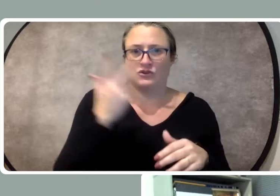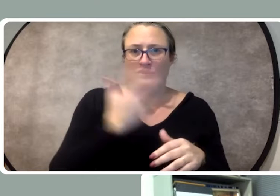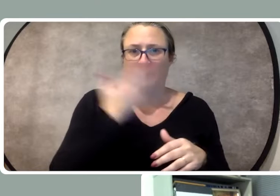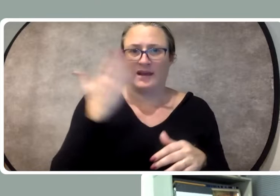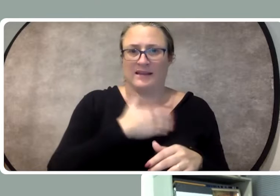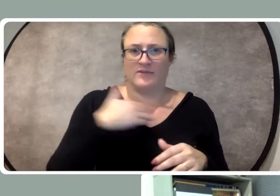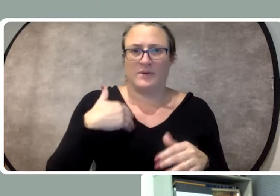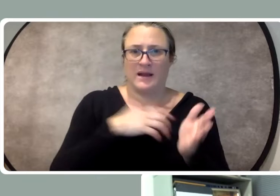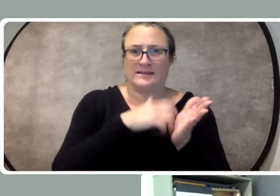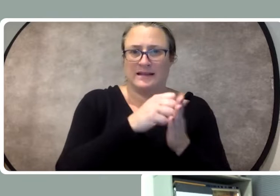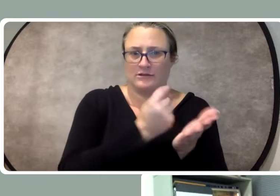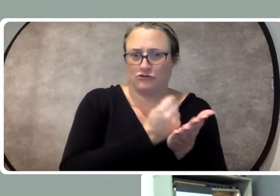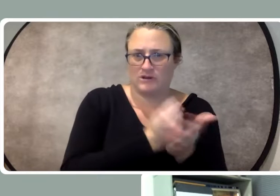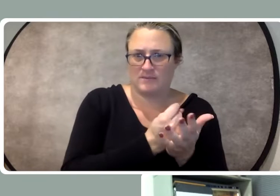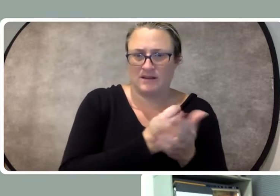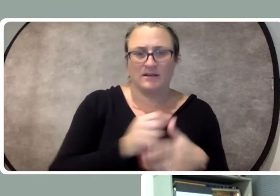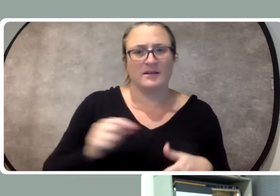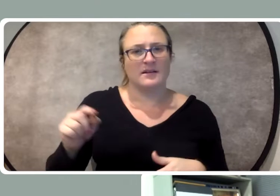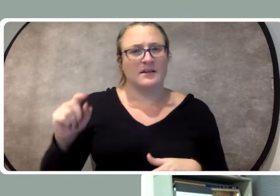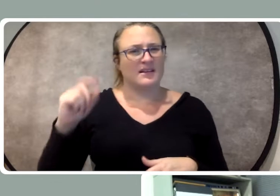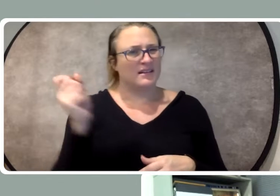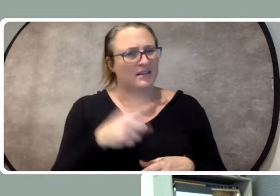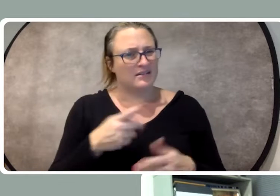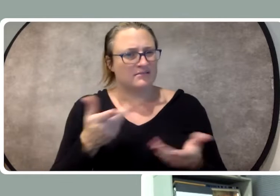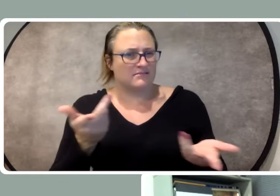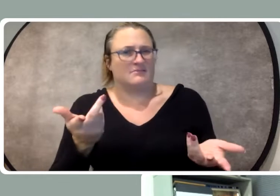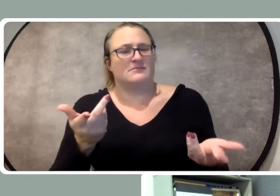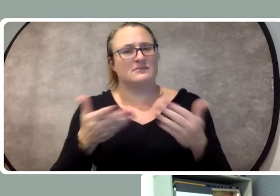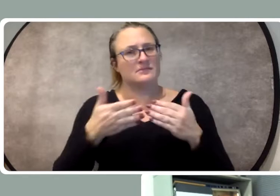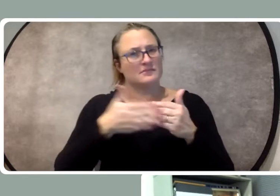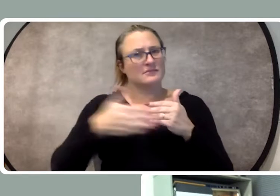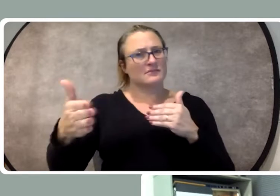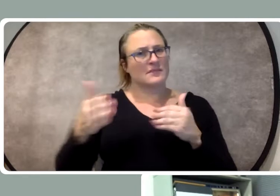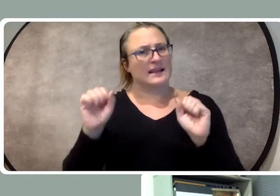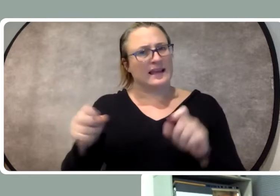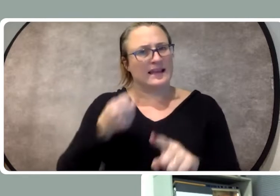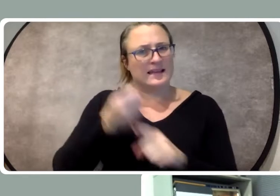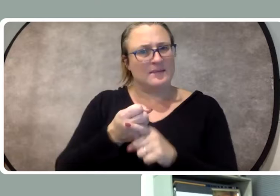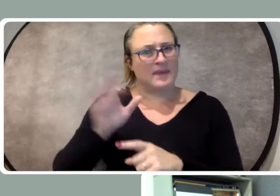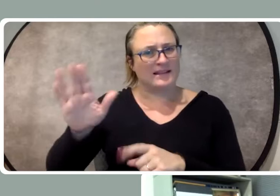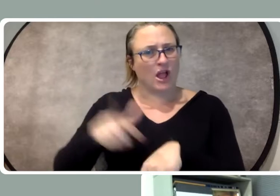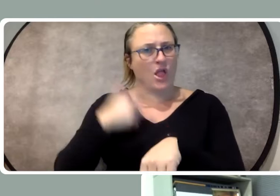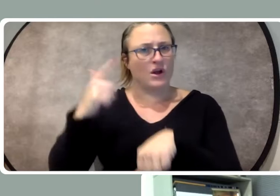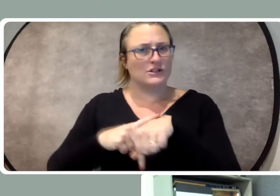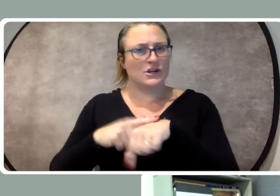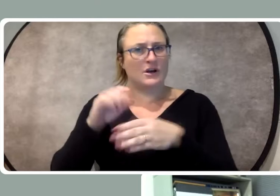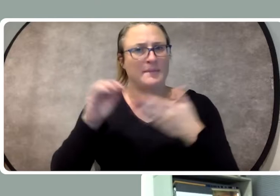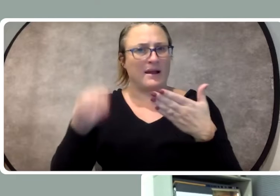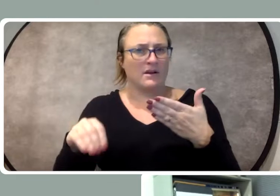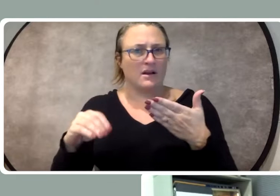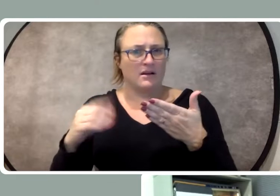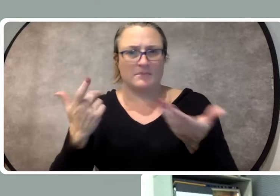and are wondering how that could influence their long-term outcome because they weren't able to